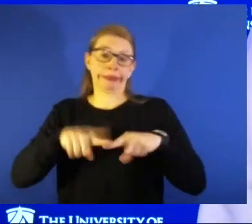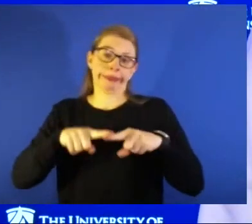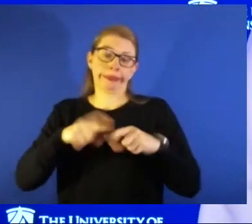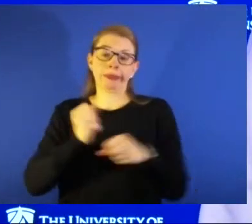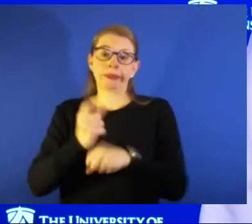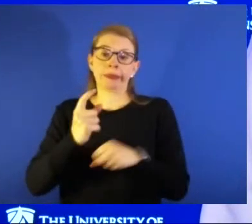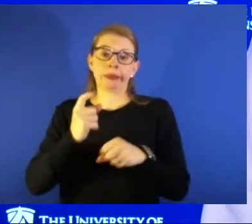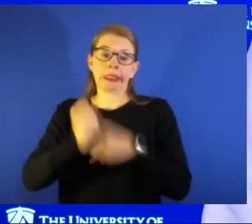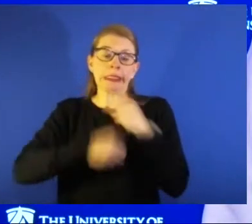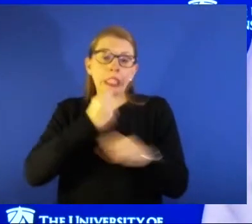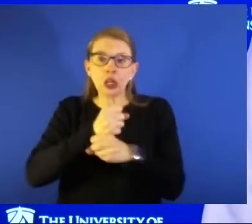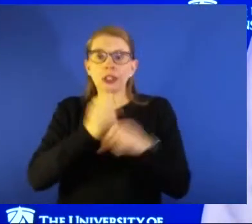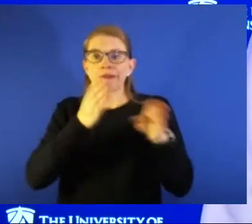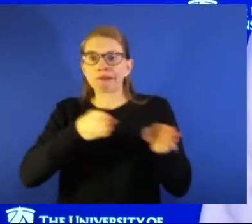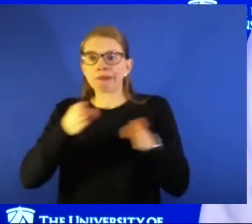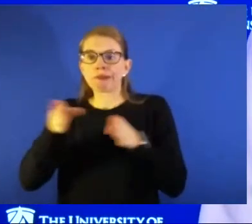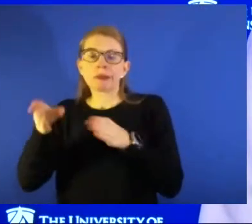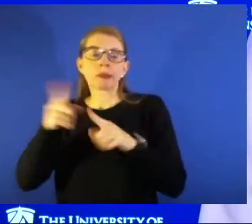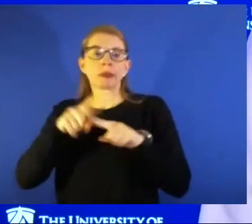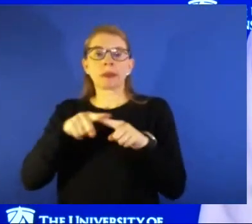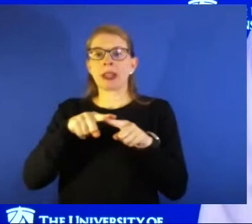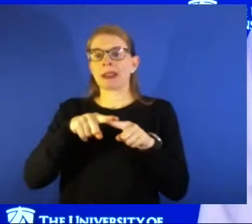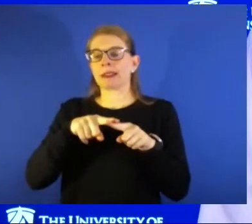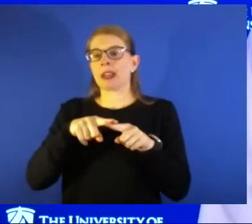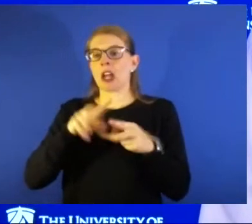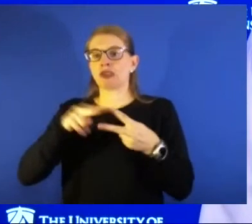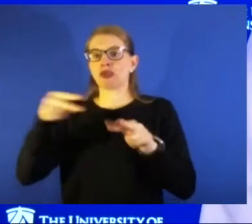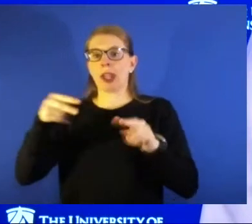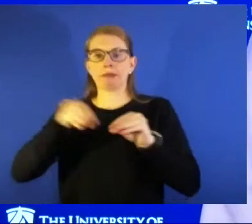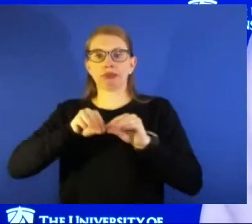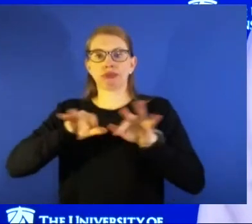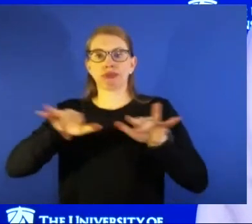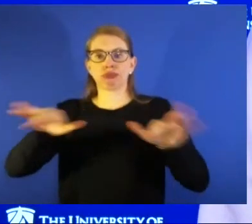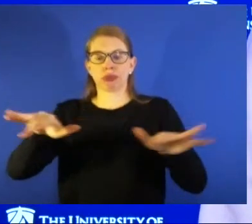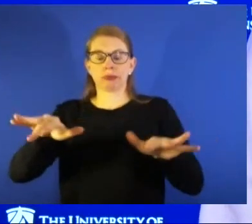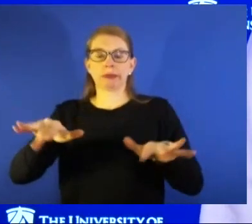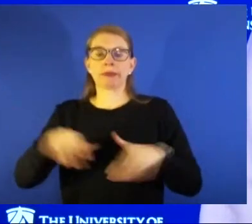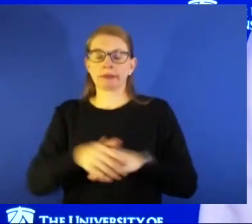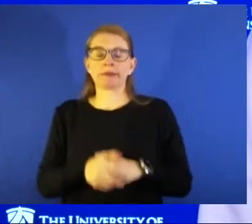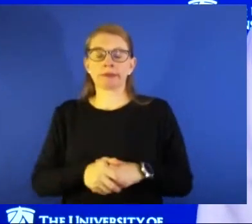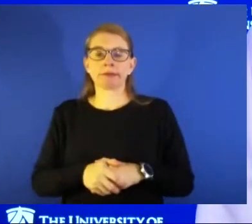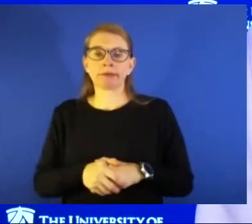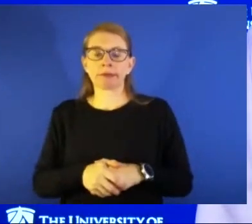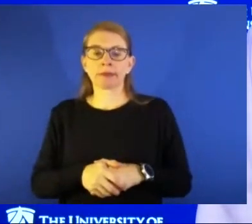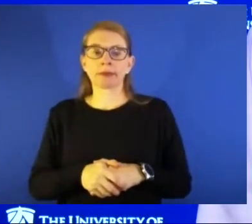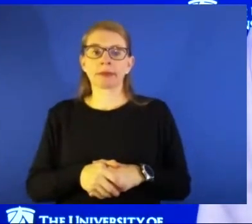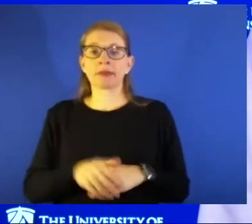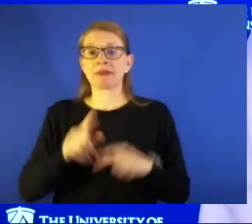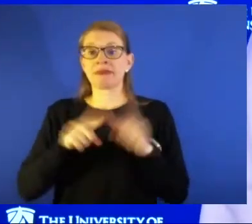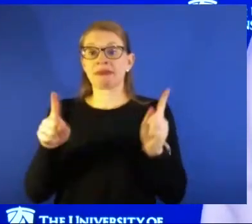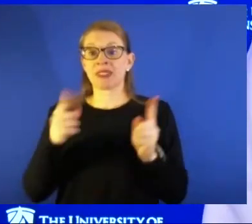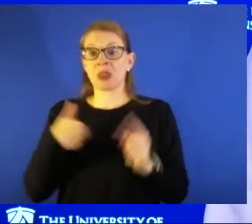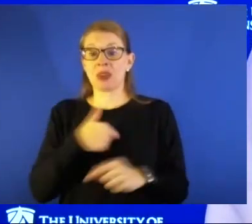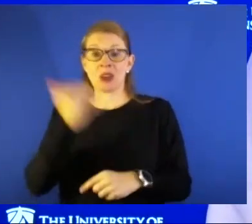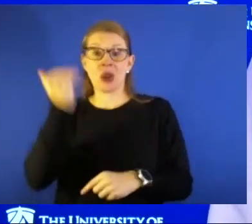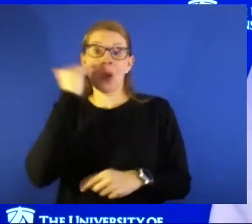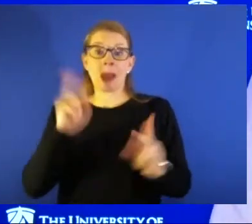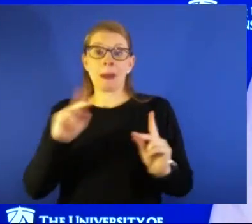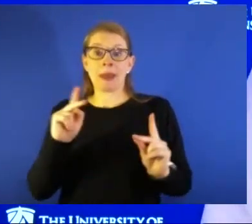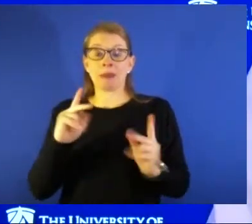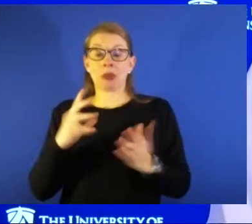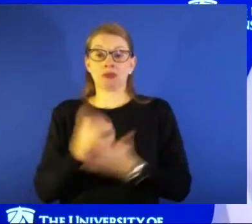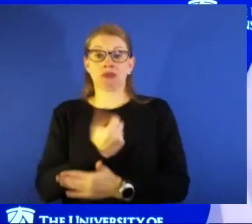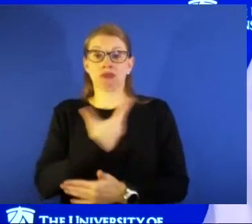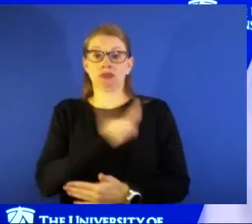on the strains that are going around and predominating at the time. But we also know that those people that did get influenza